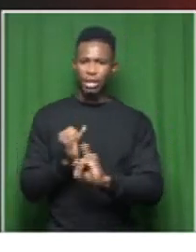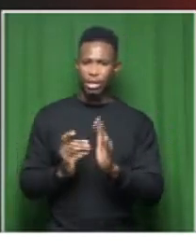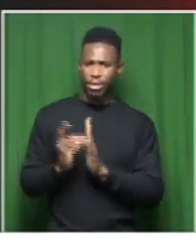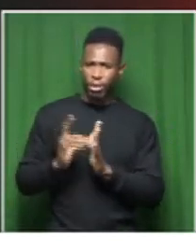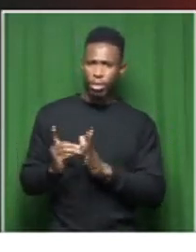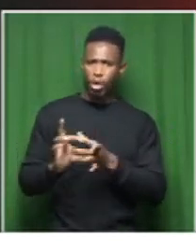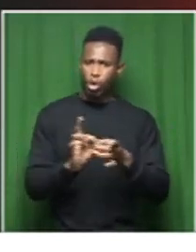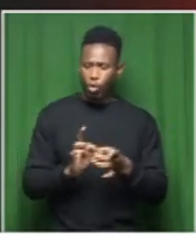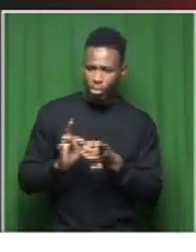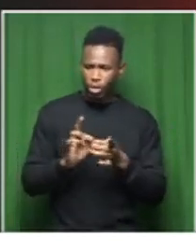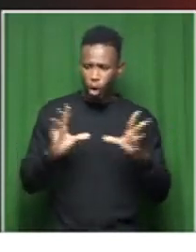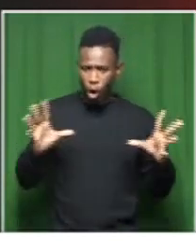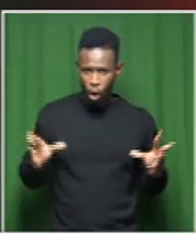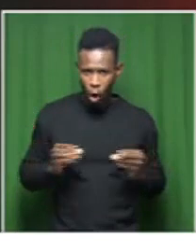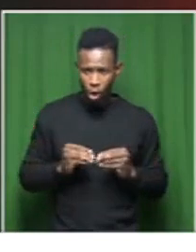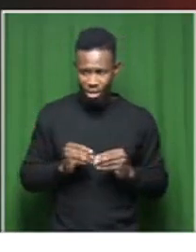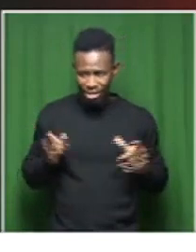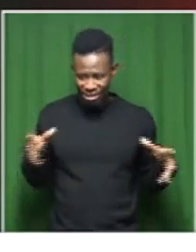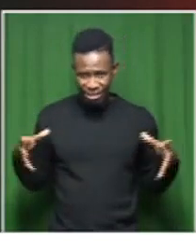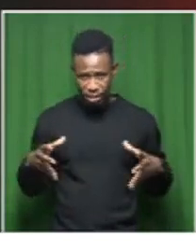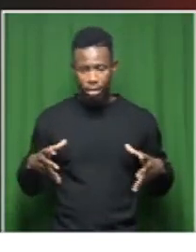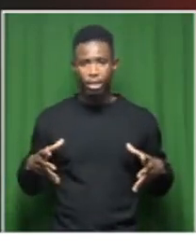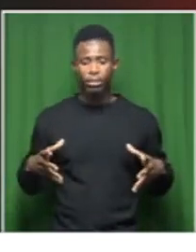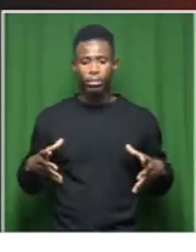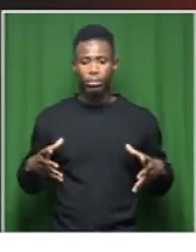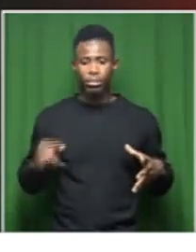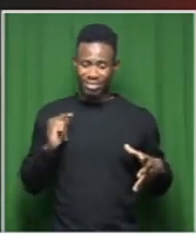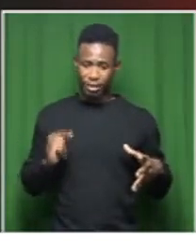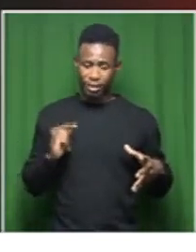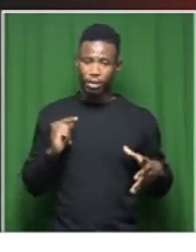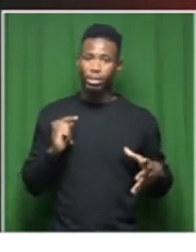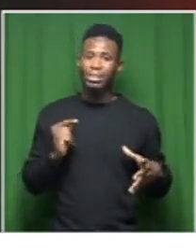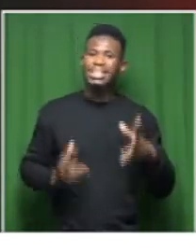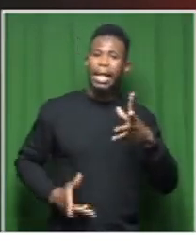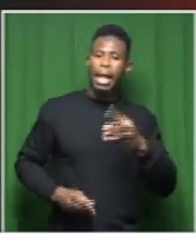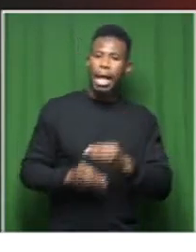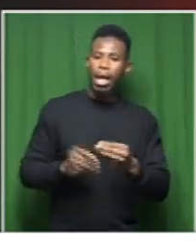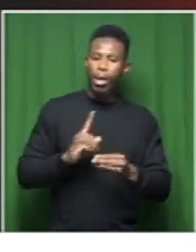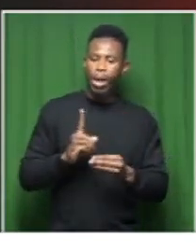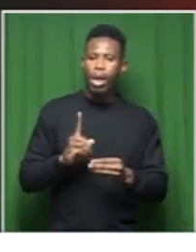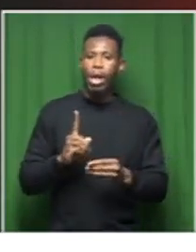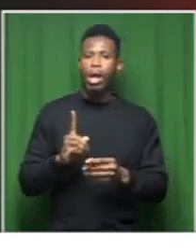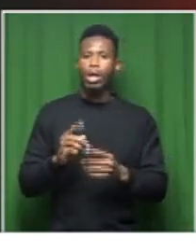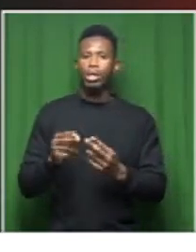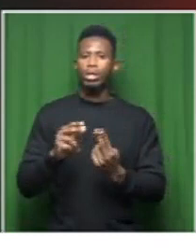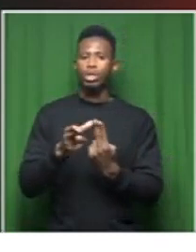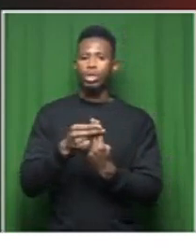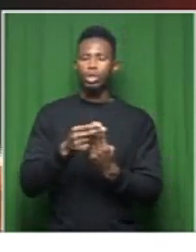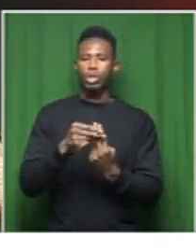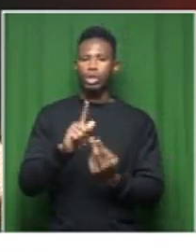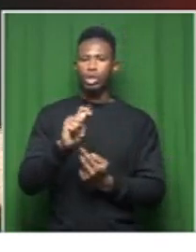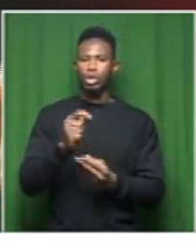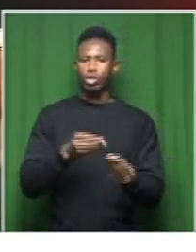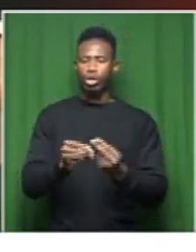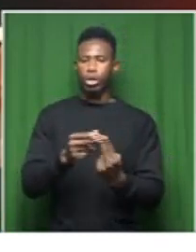and cooperation, and all that. On top of that, you add trade unions. They get impacted.